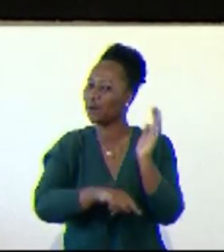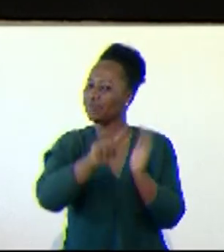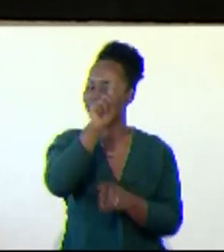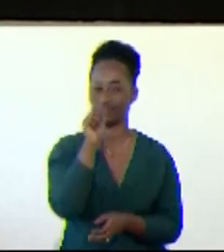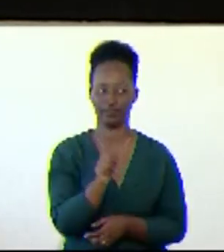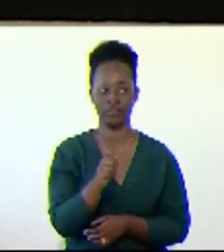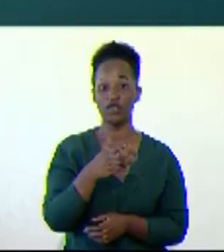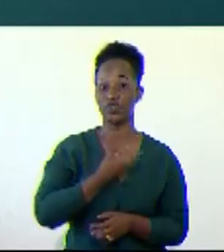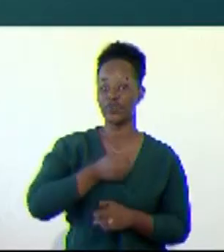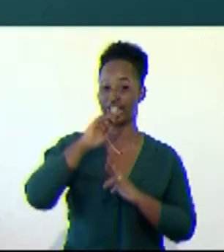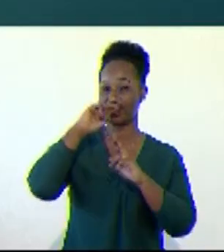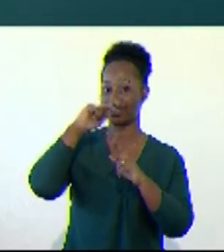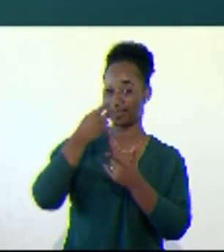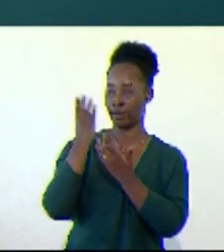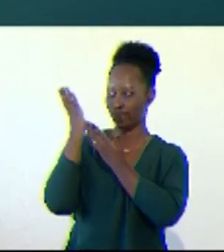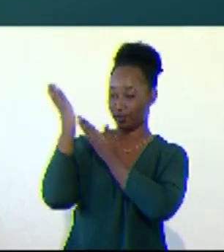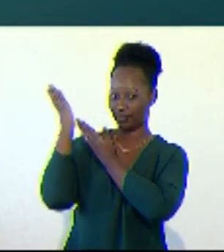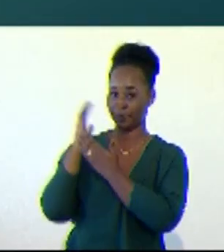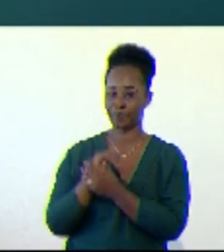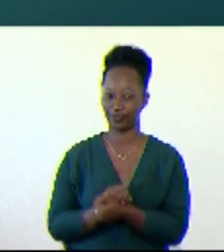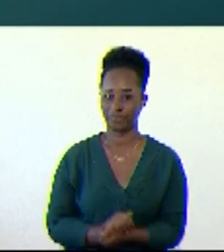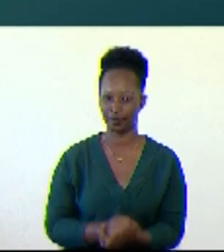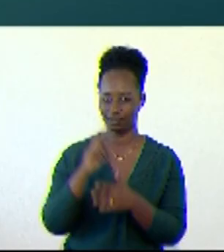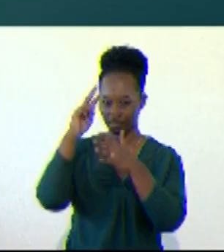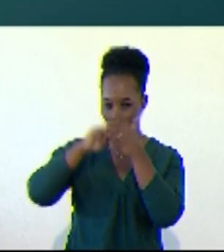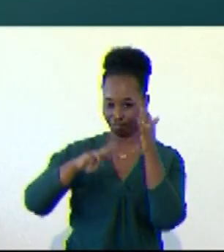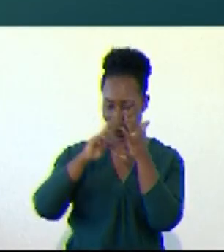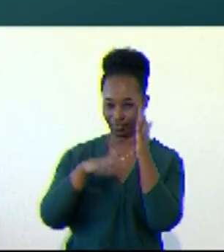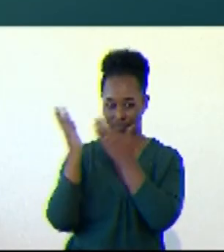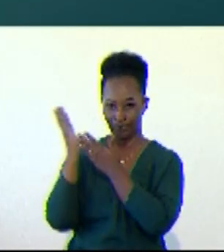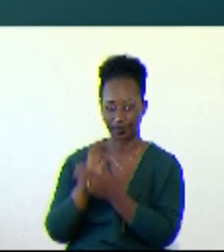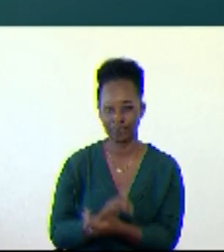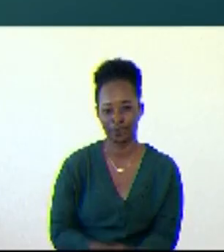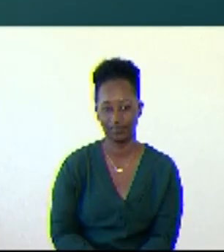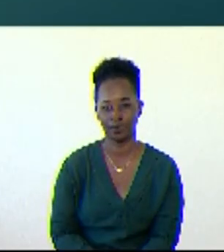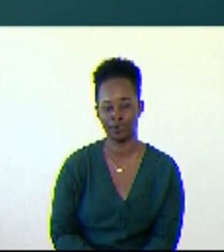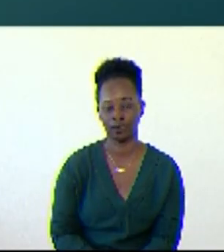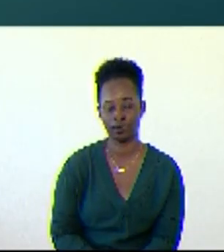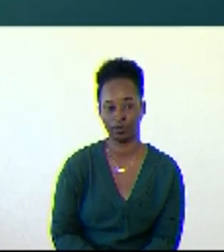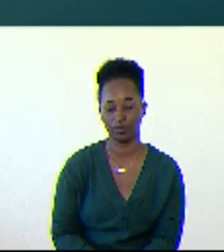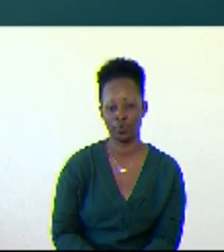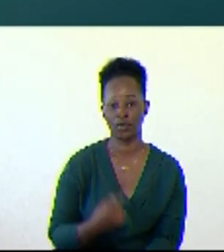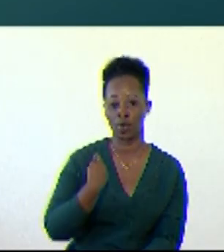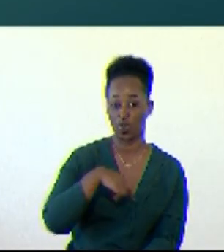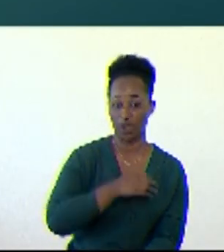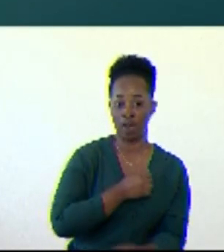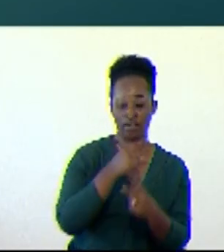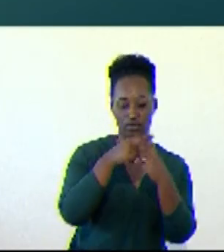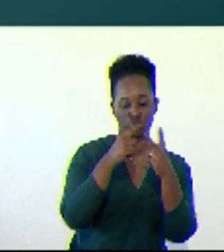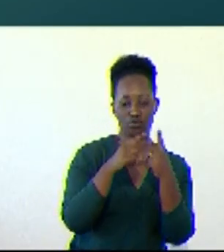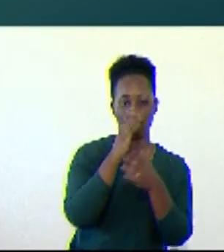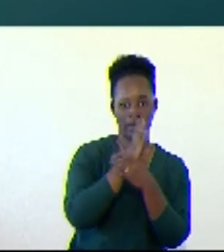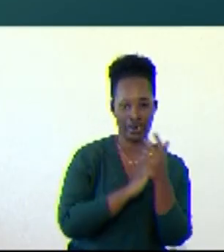have the answer. It is an addition-elimination reaction. So we have two parts, an addition and